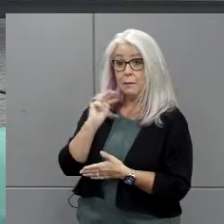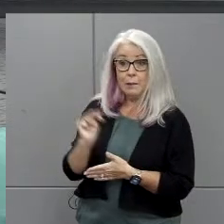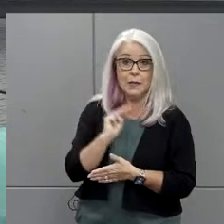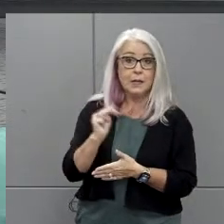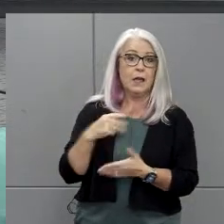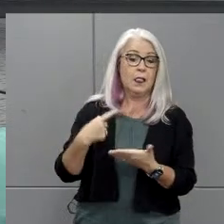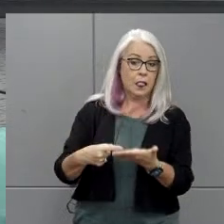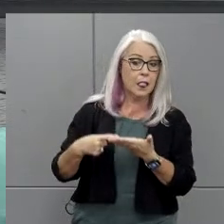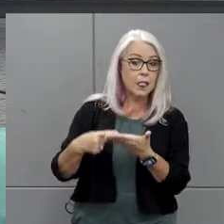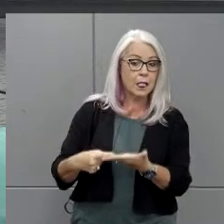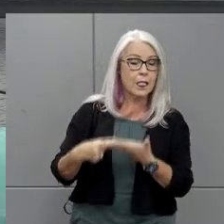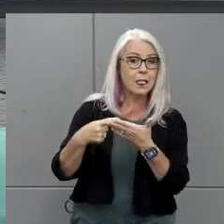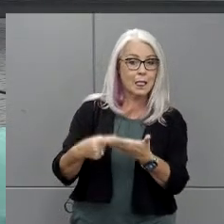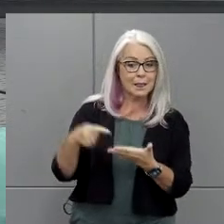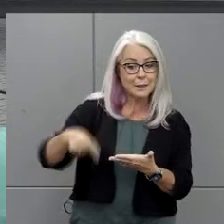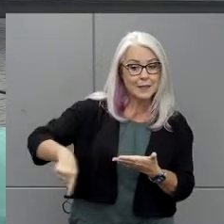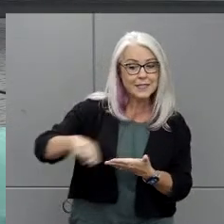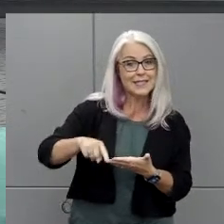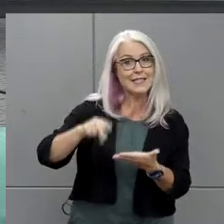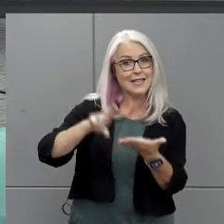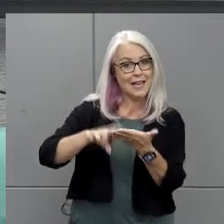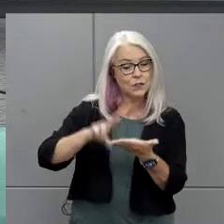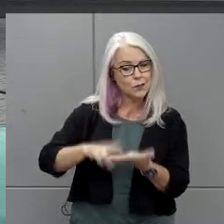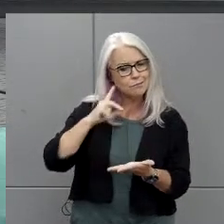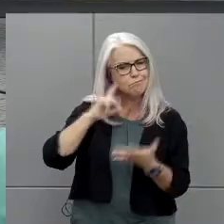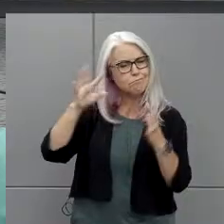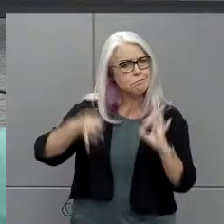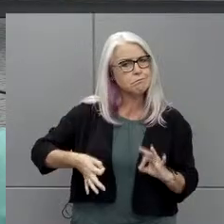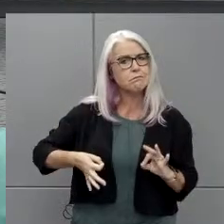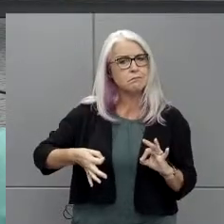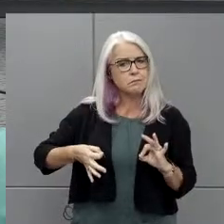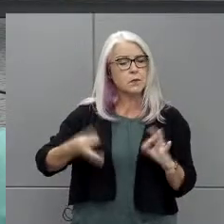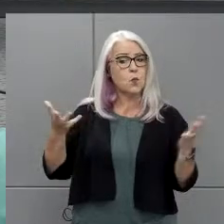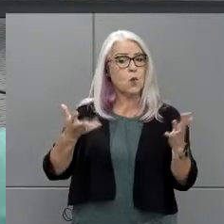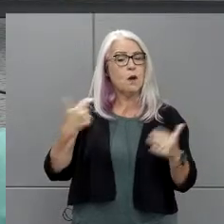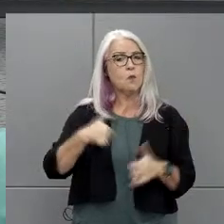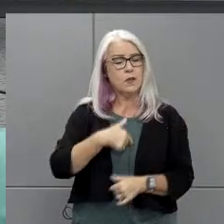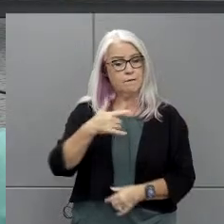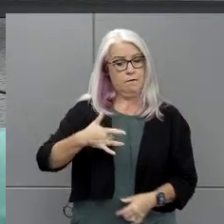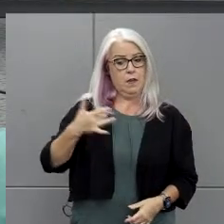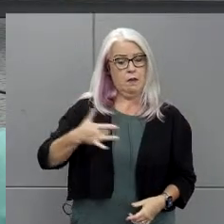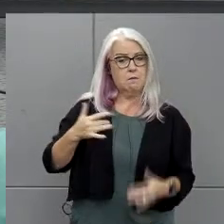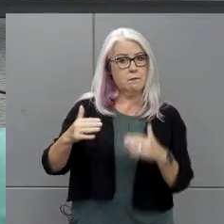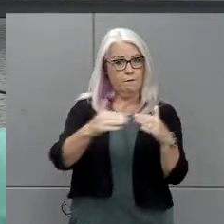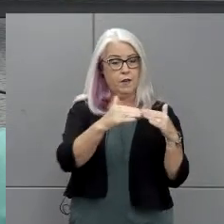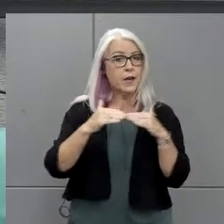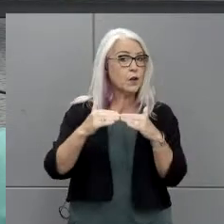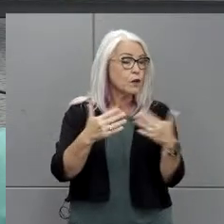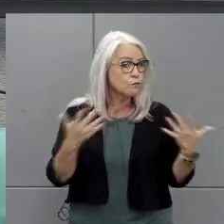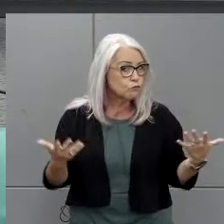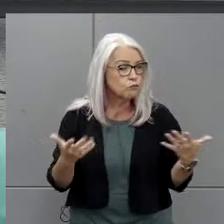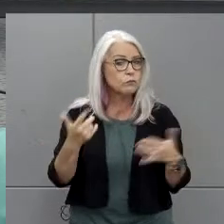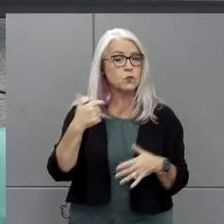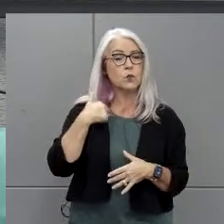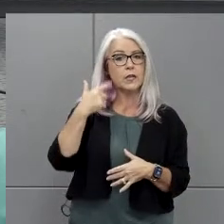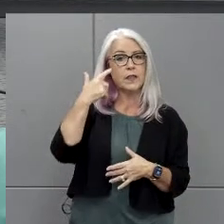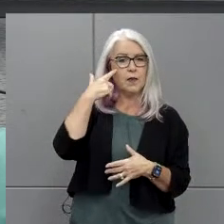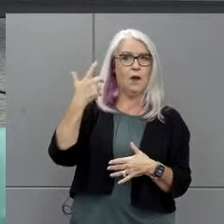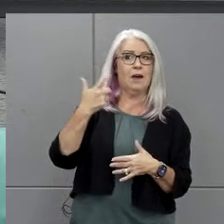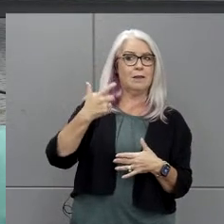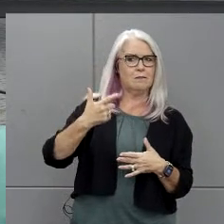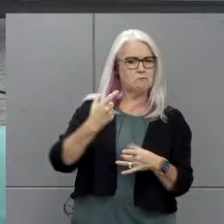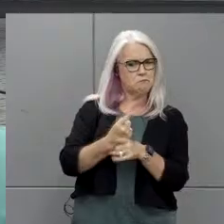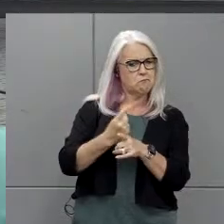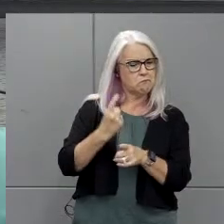through this contract to determine what we thought was fair, what we thought was reasonable, and then we come back